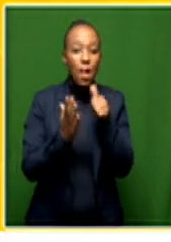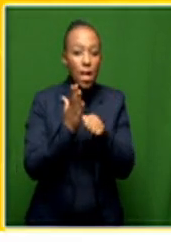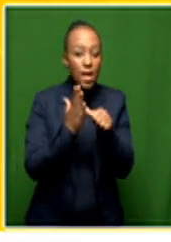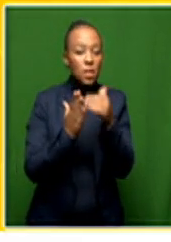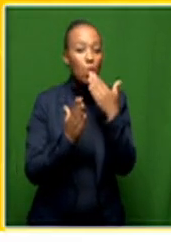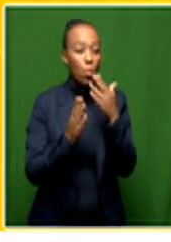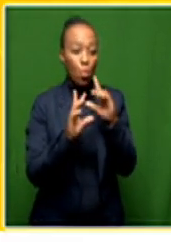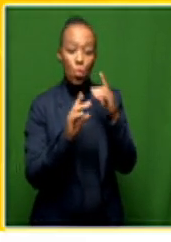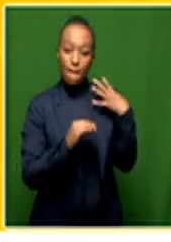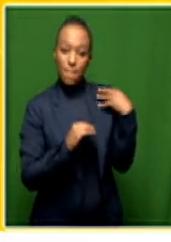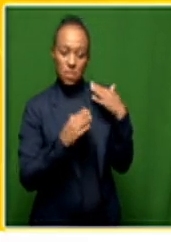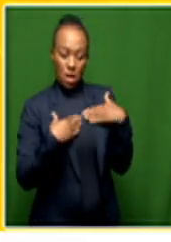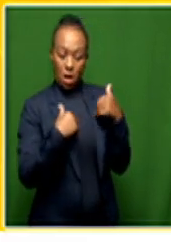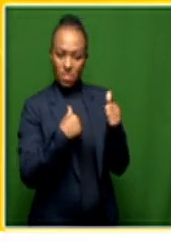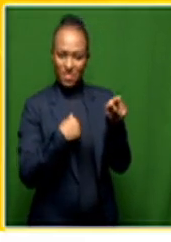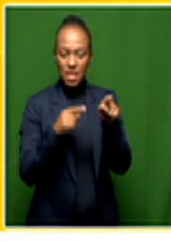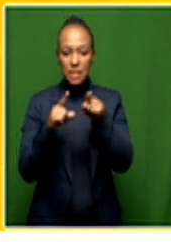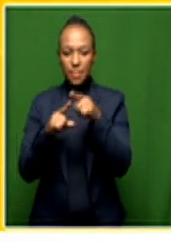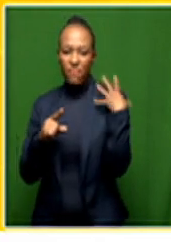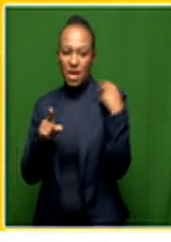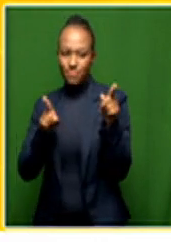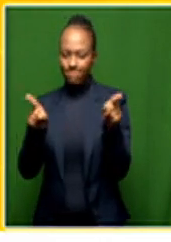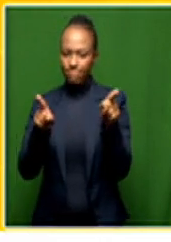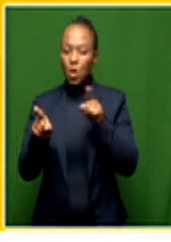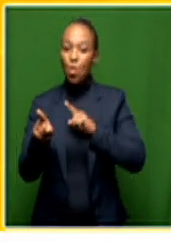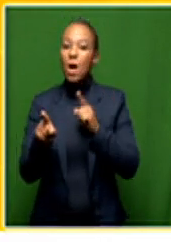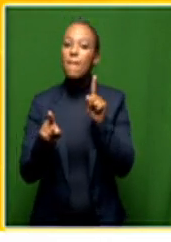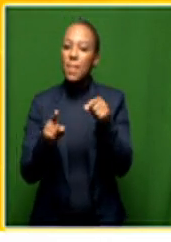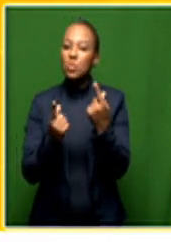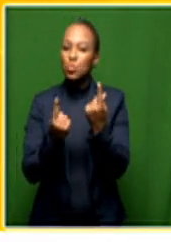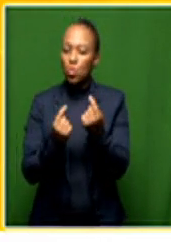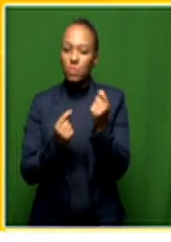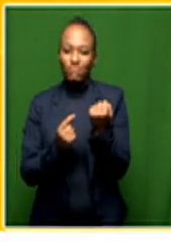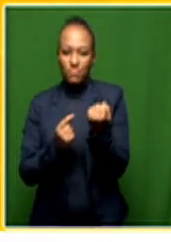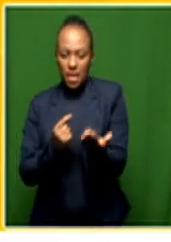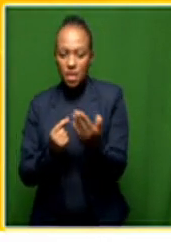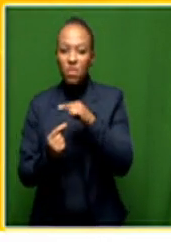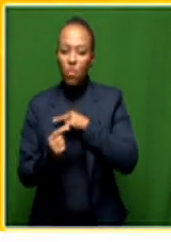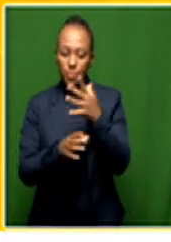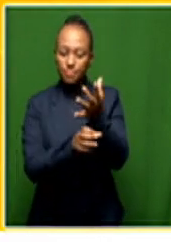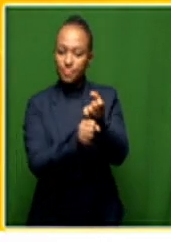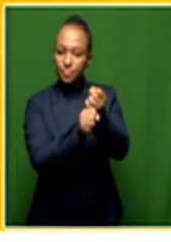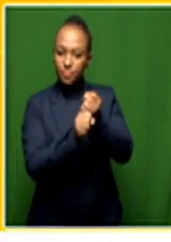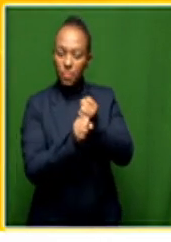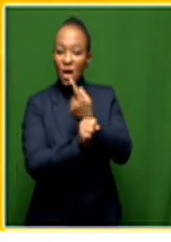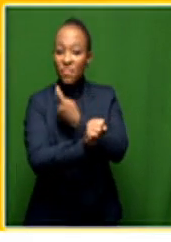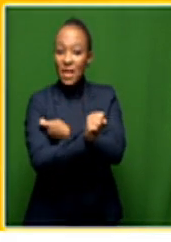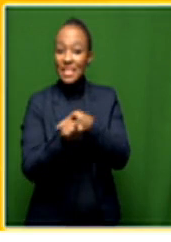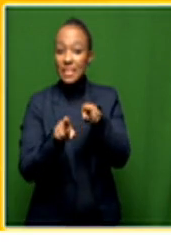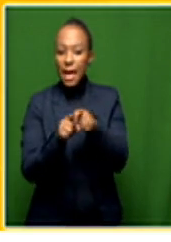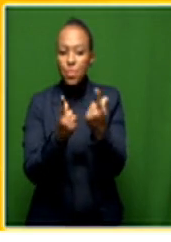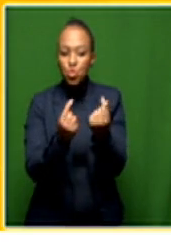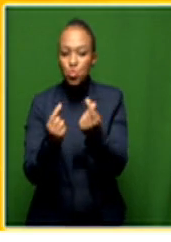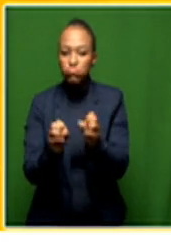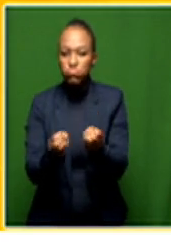Health and Finance calling for an open and fair tender process for the storage and the distribution of COVID-19